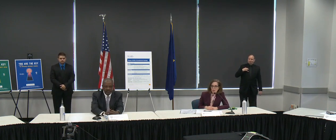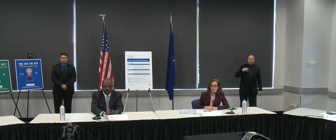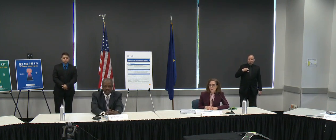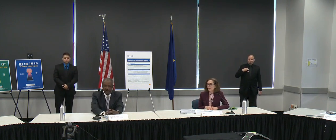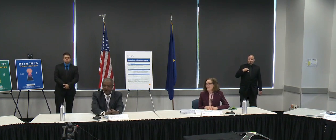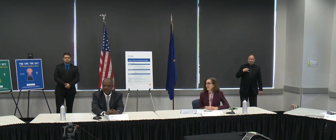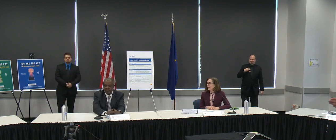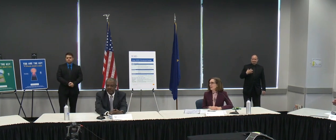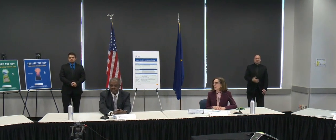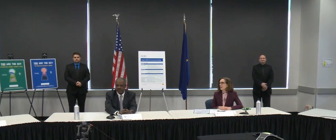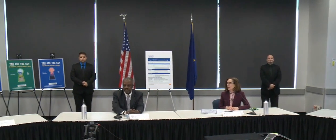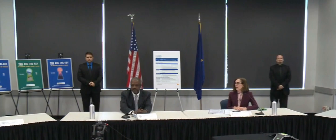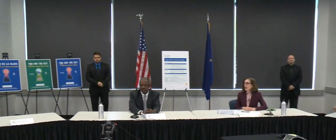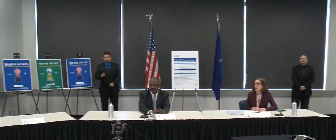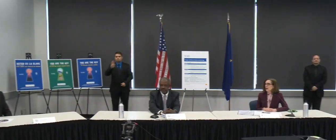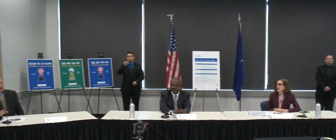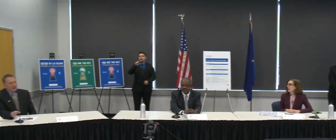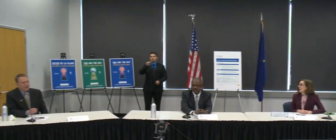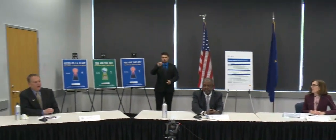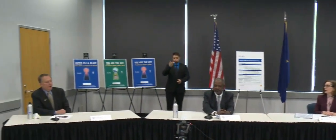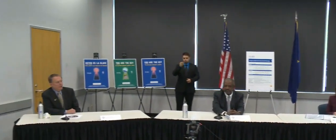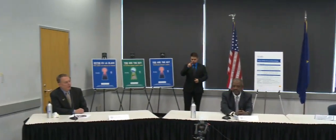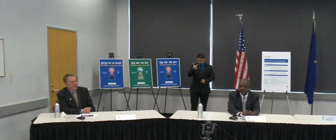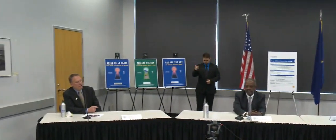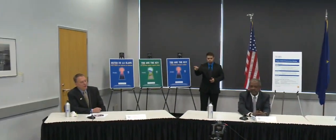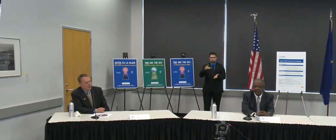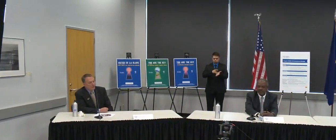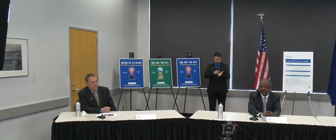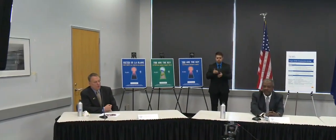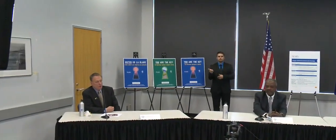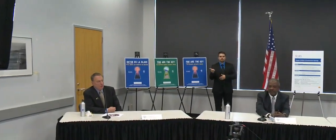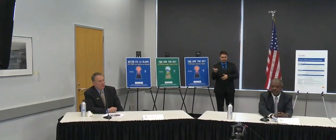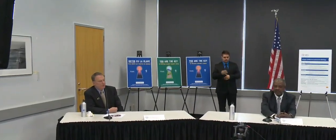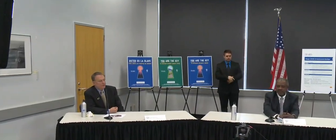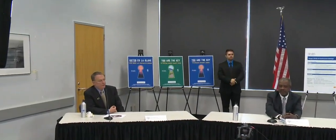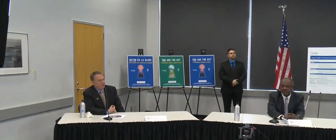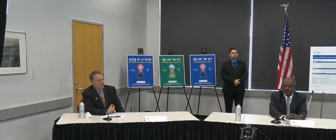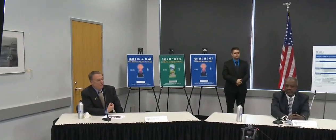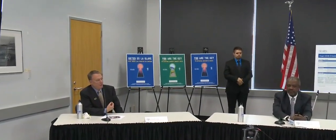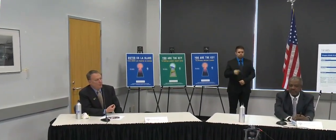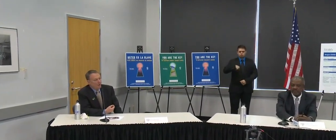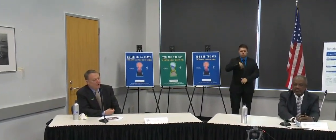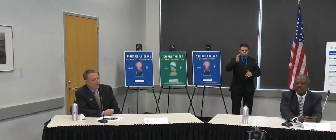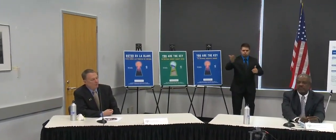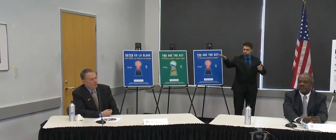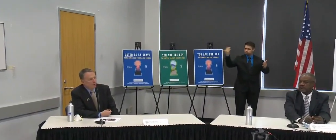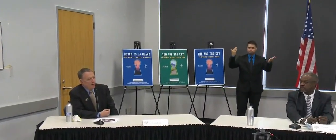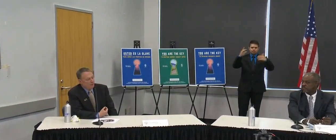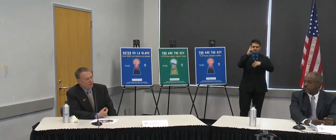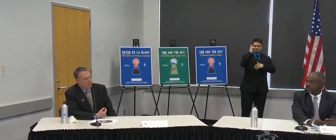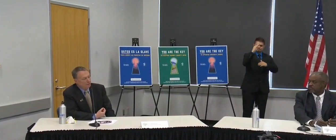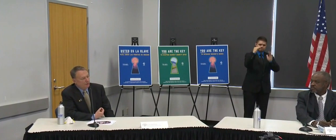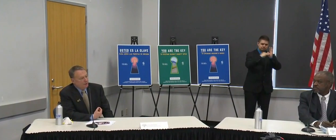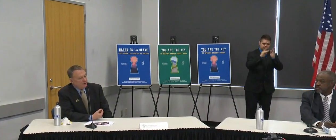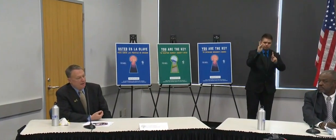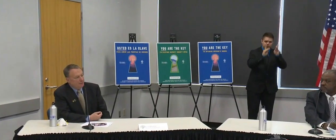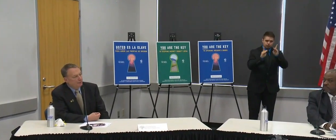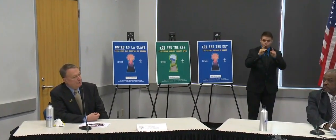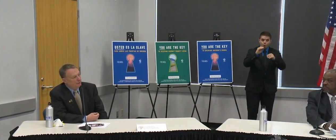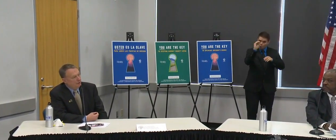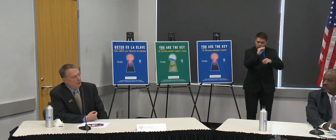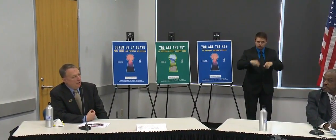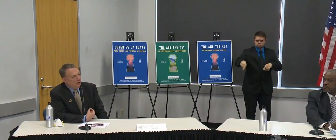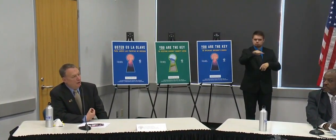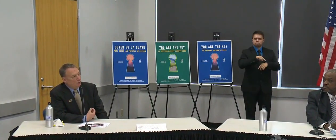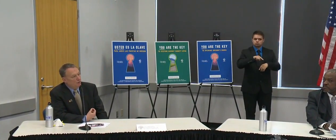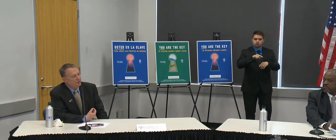bangsberg we will identify a hundred thousand oregonians uh from random from a household sample